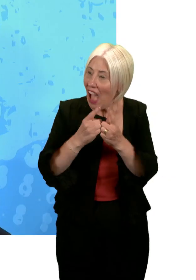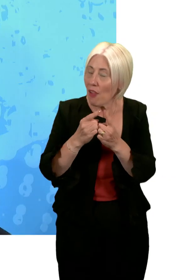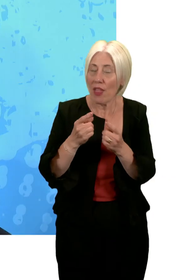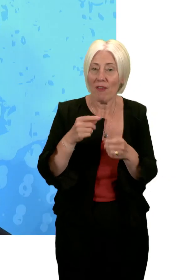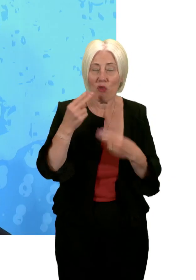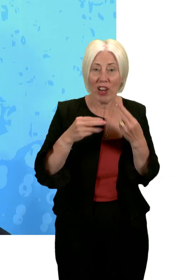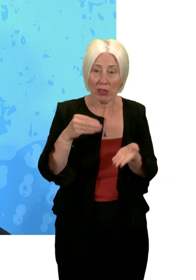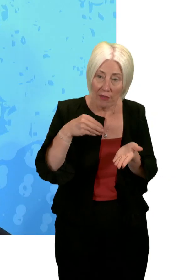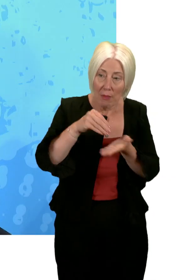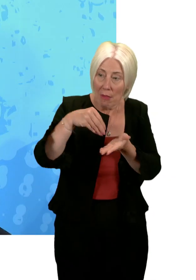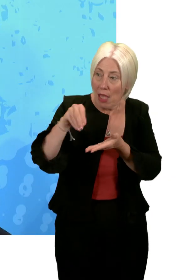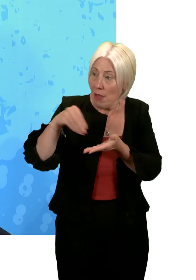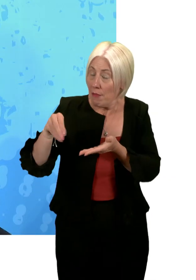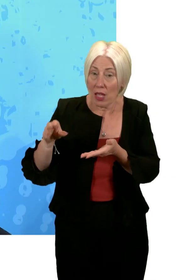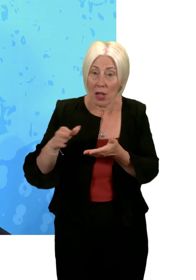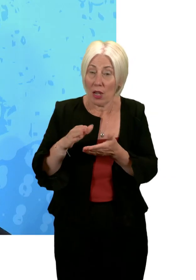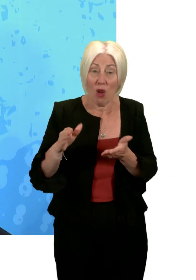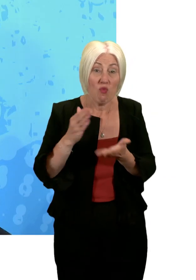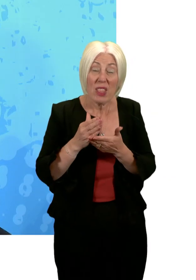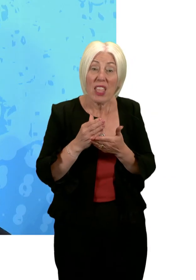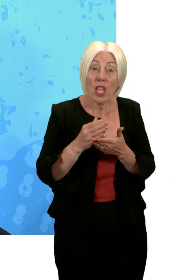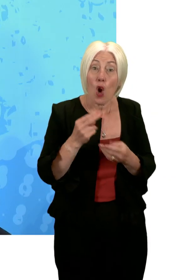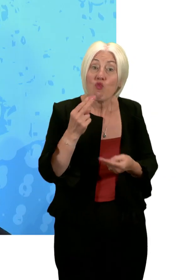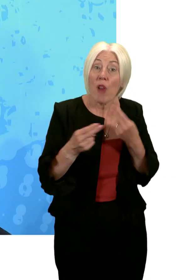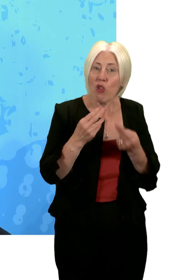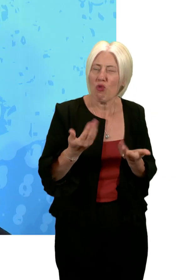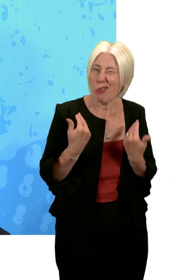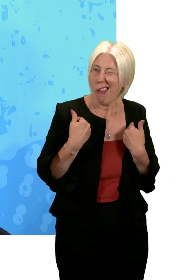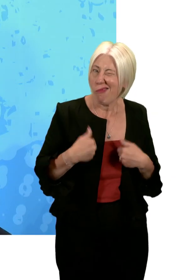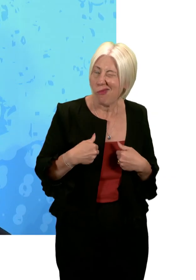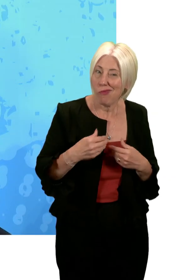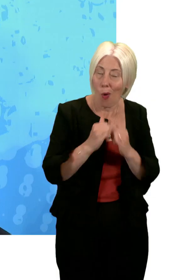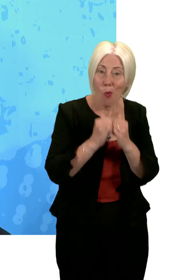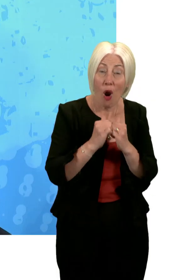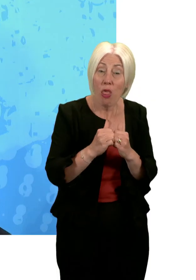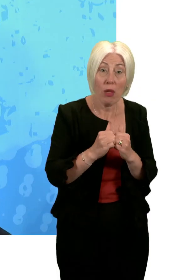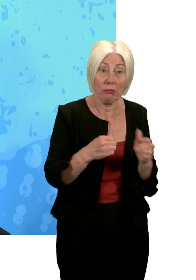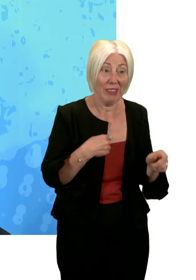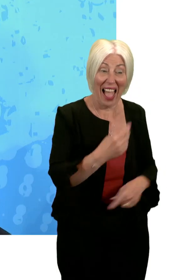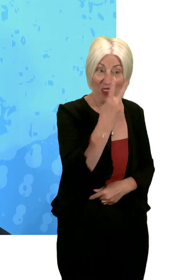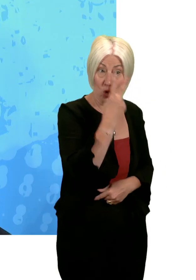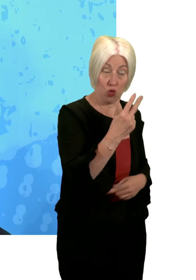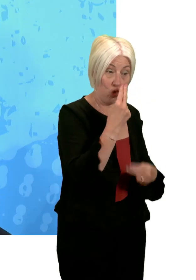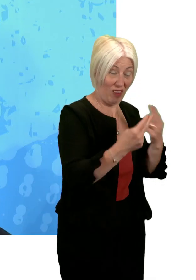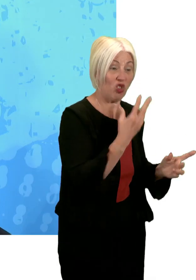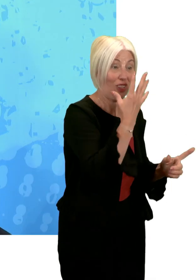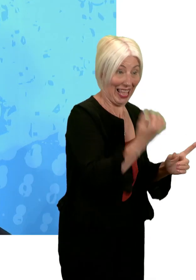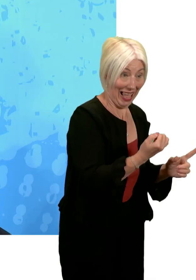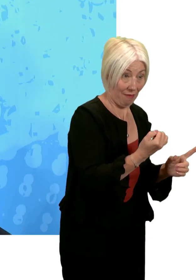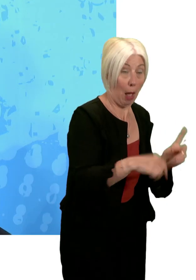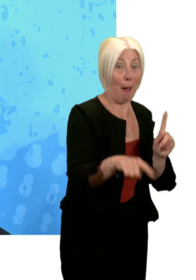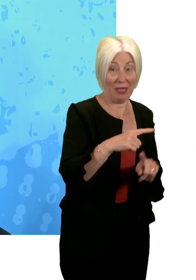paying. There is no money in restaurants. I've got 2, and I need 2 other jobs because the restaurants don't pay me